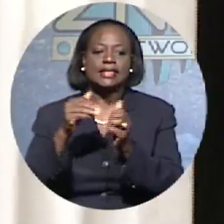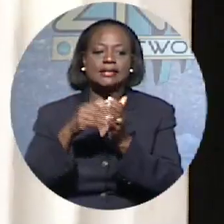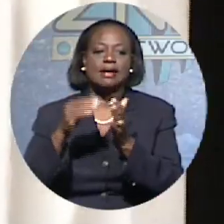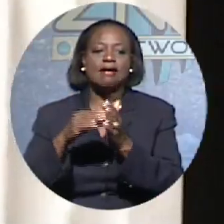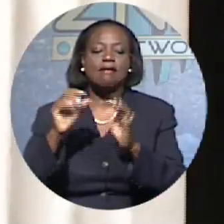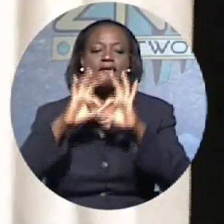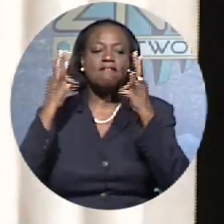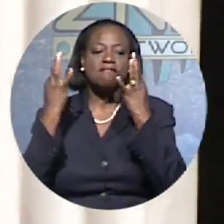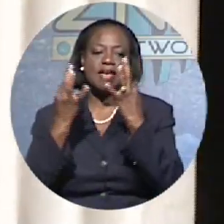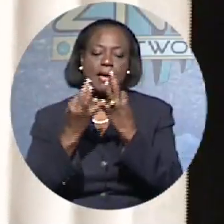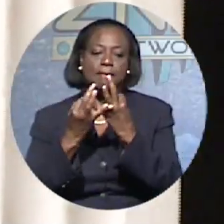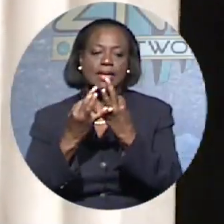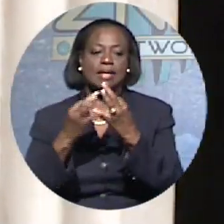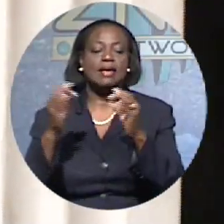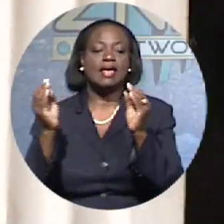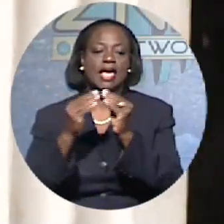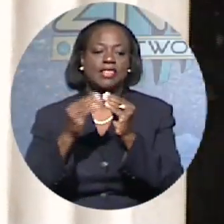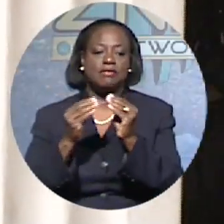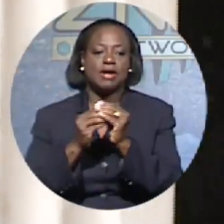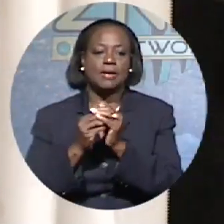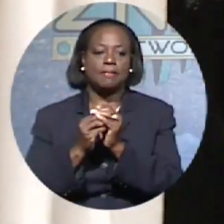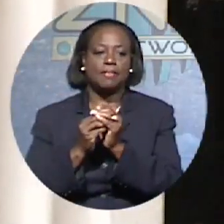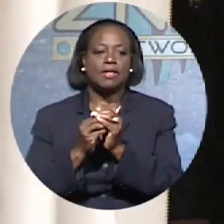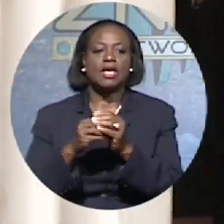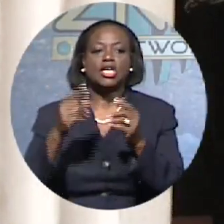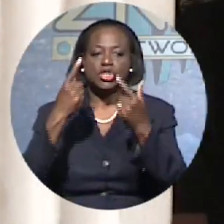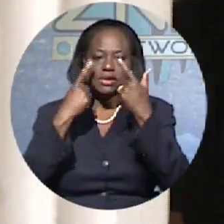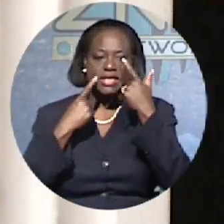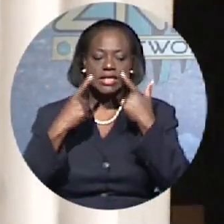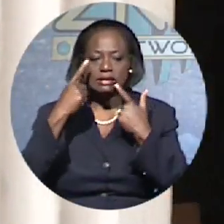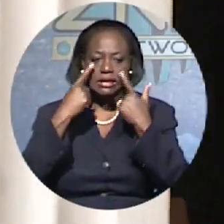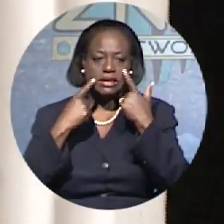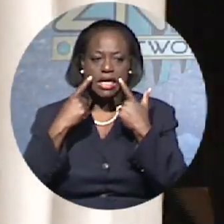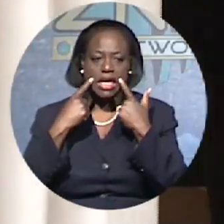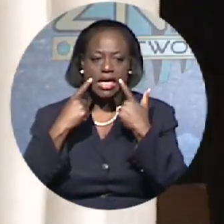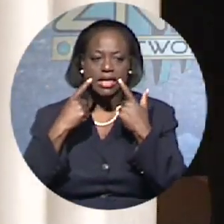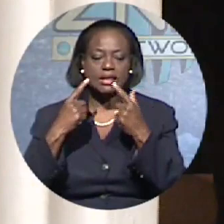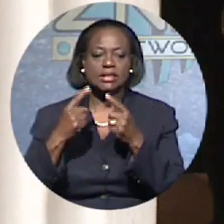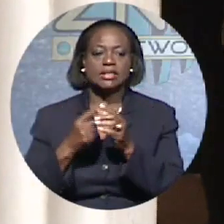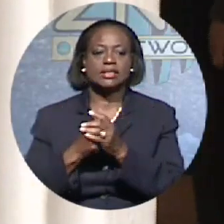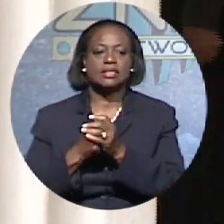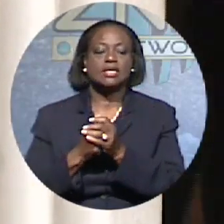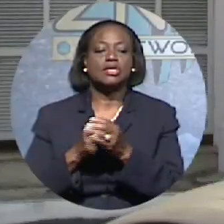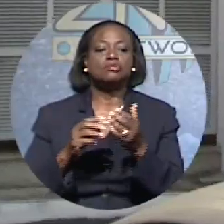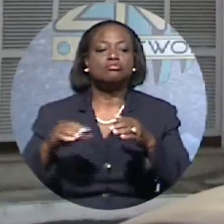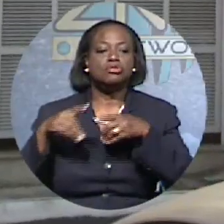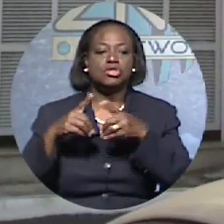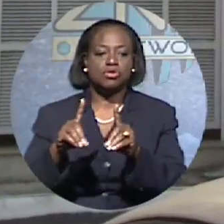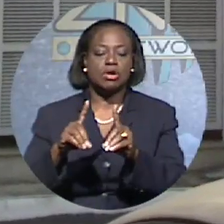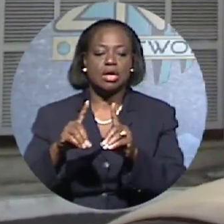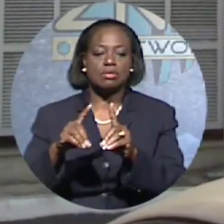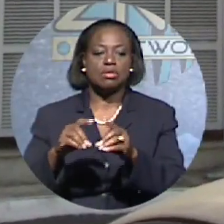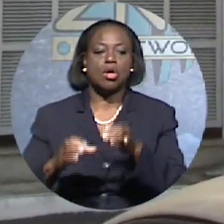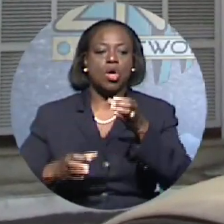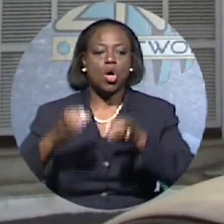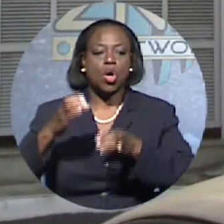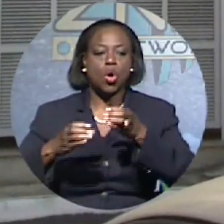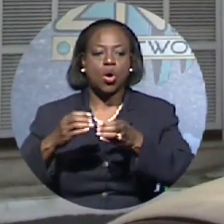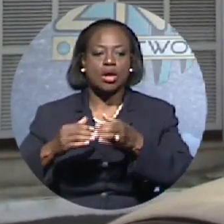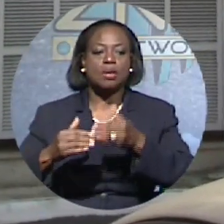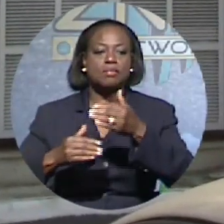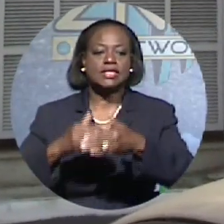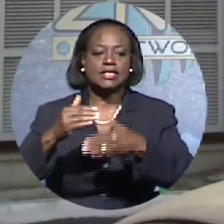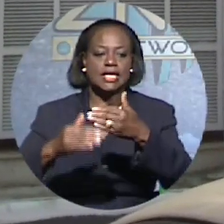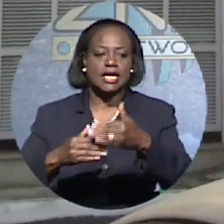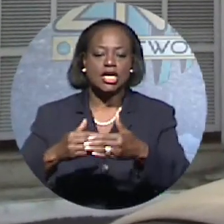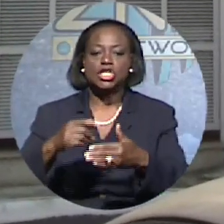away tears as she identified a photo of her murdered husband, Wing Hong Chang, during court proceedings. She told jurors her